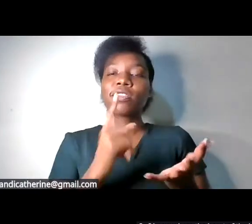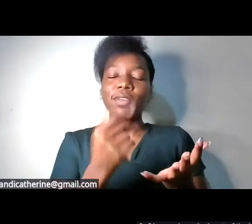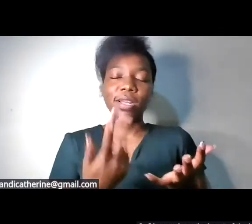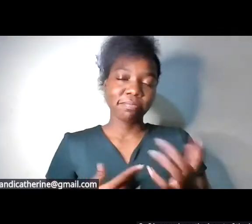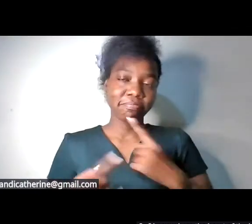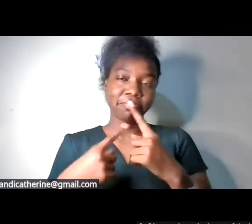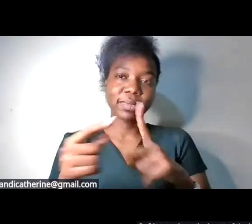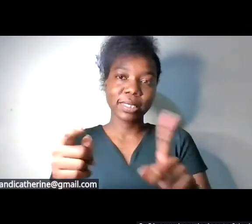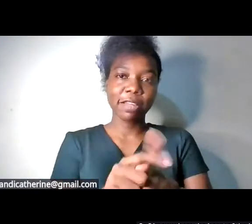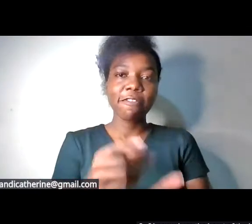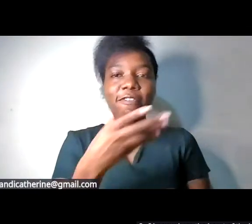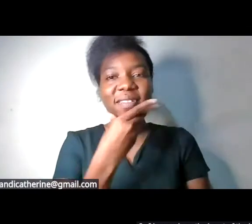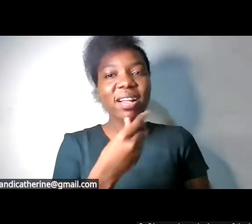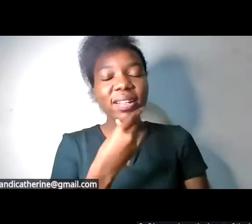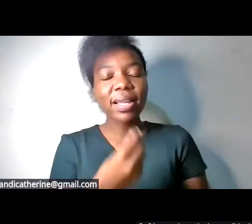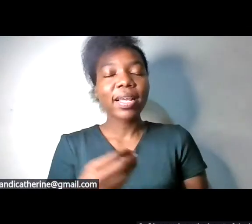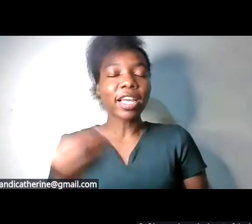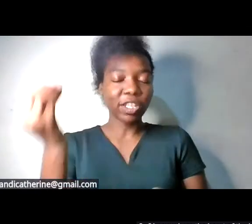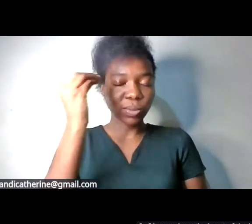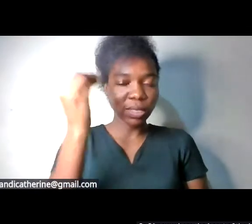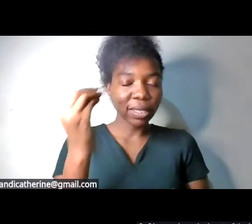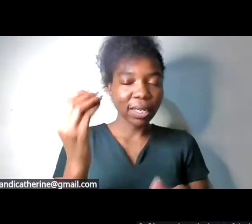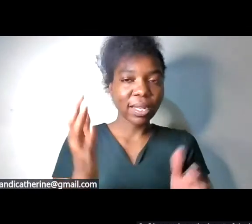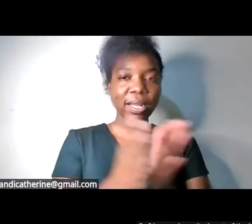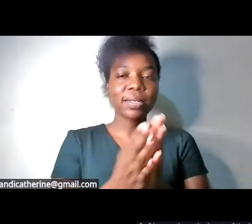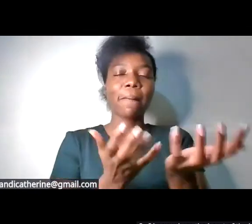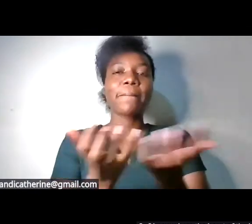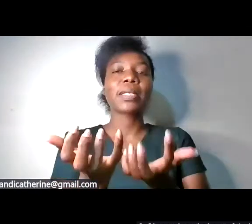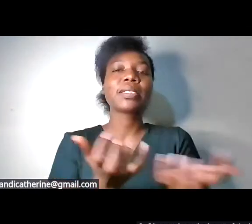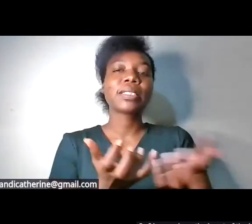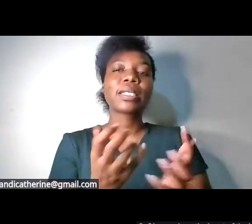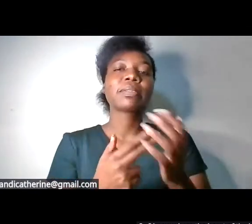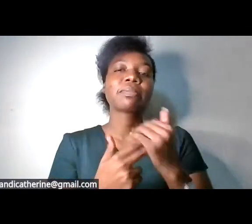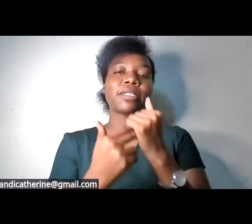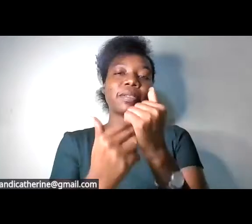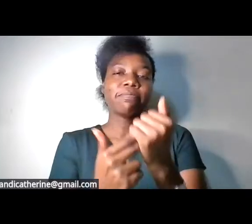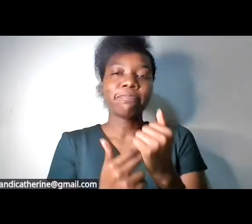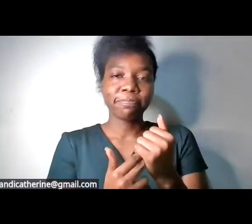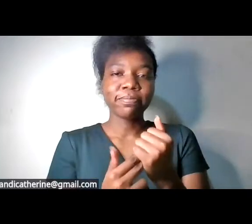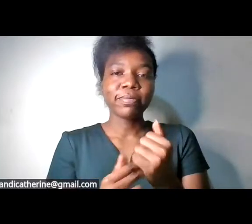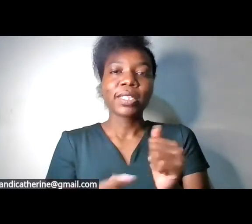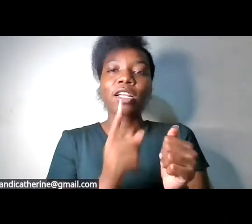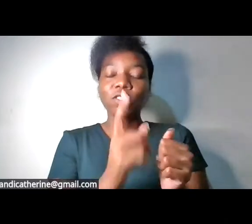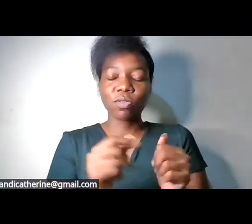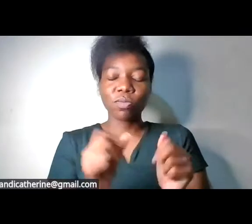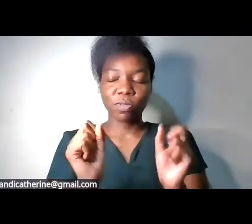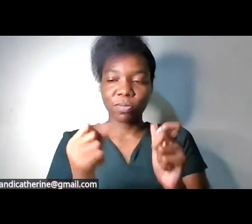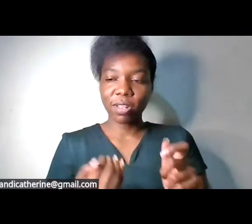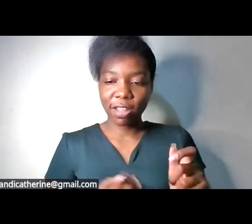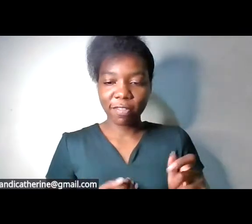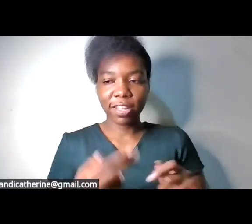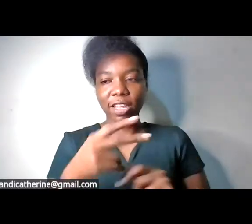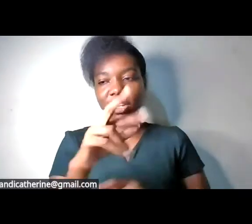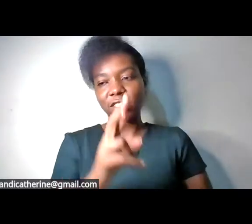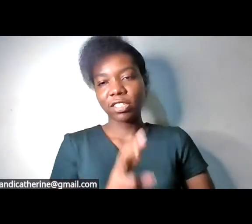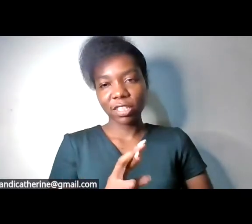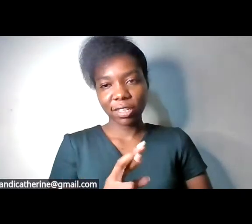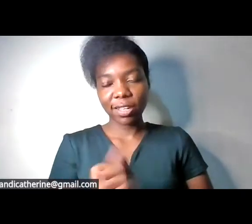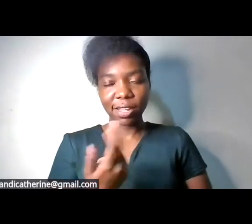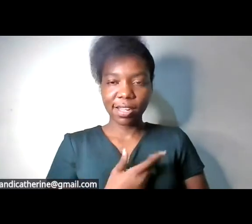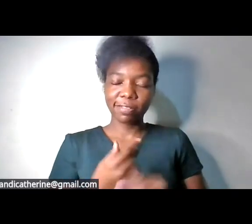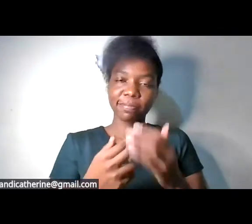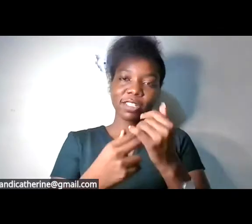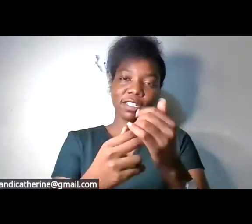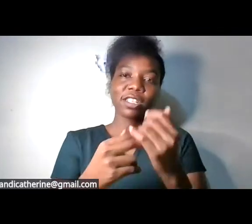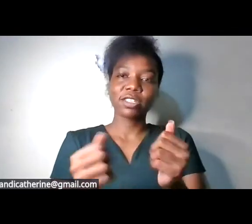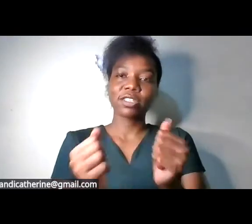now speak as a business partner. Precision HR, which is my business, has partnered with TIE